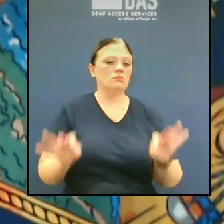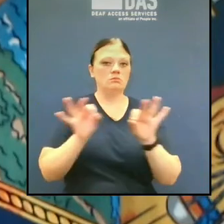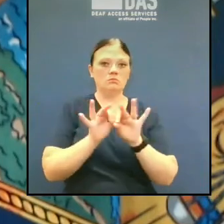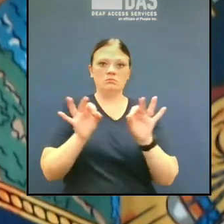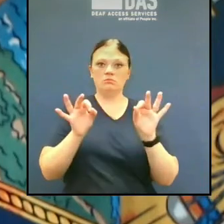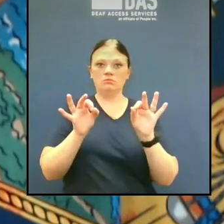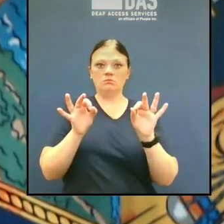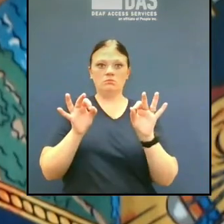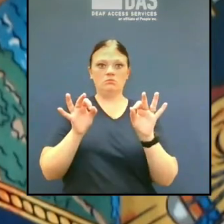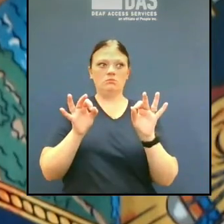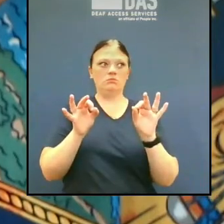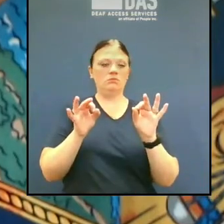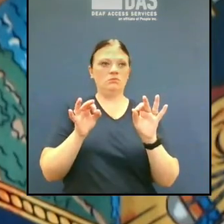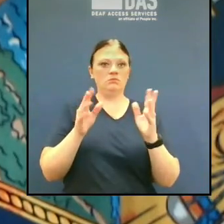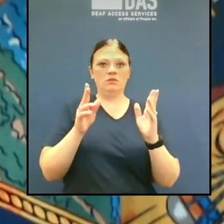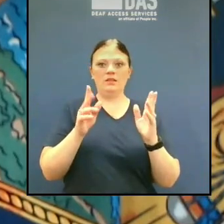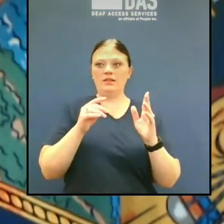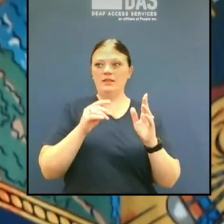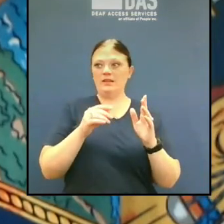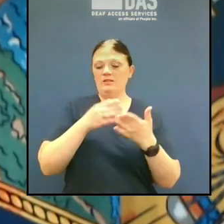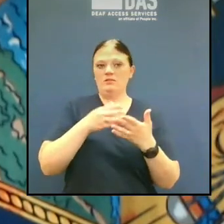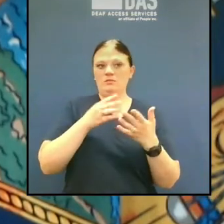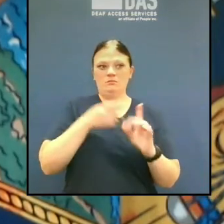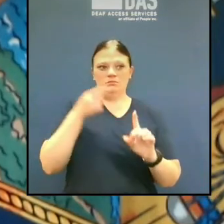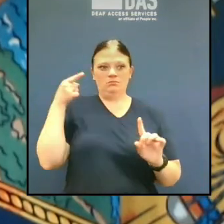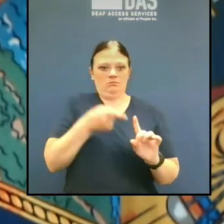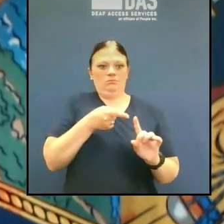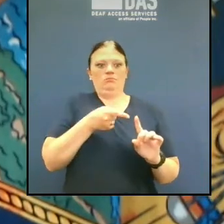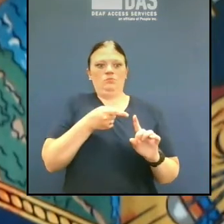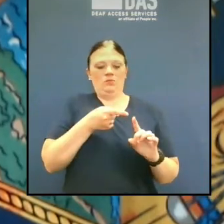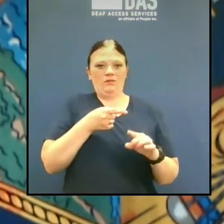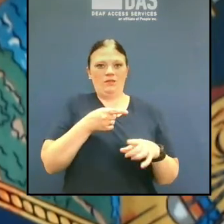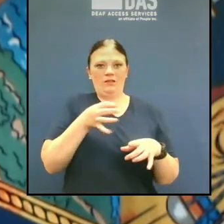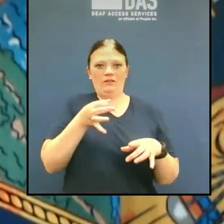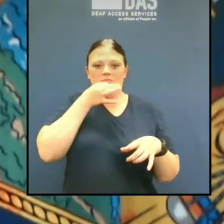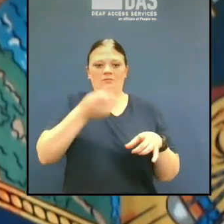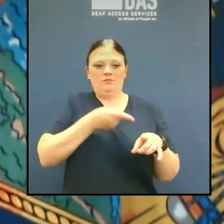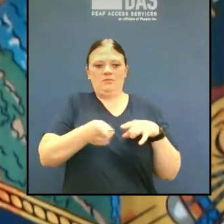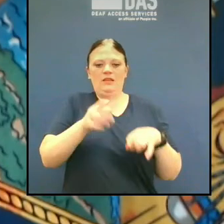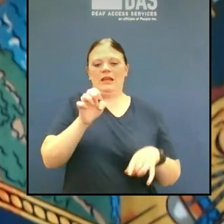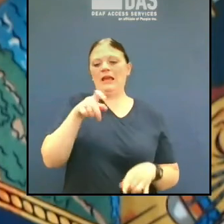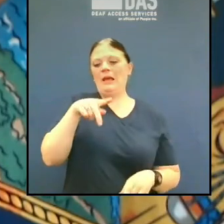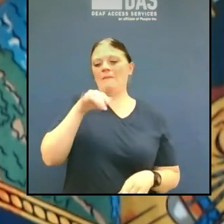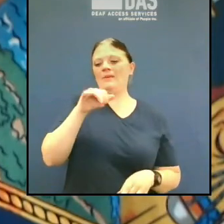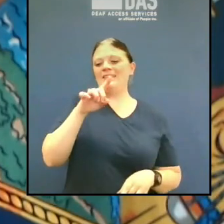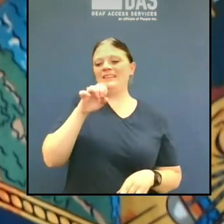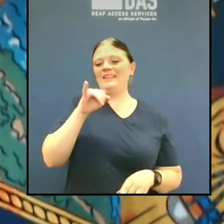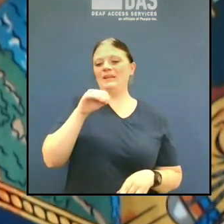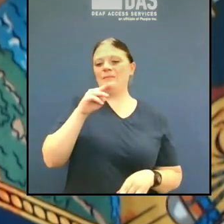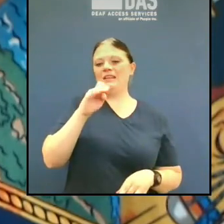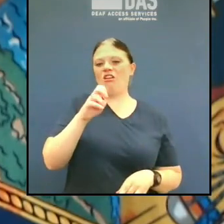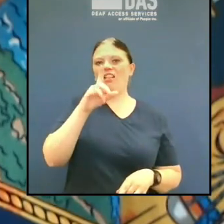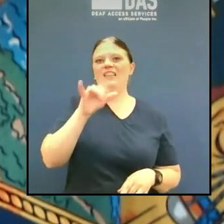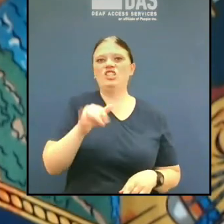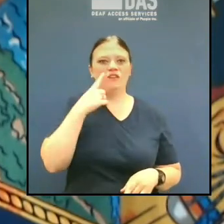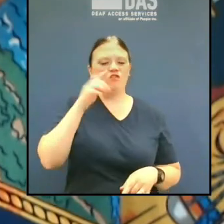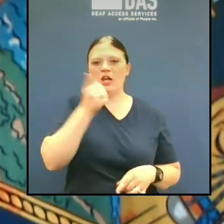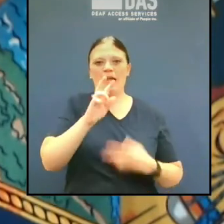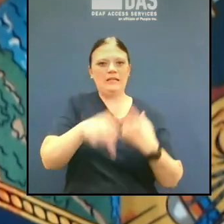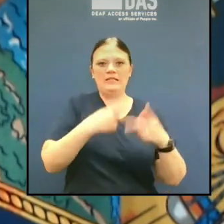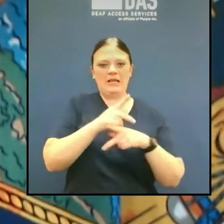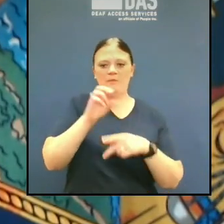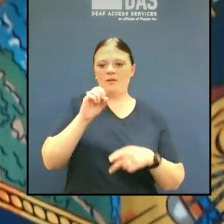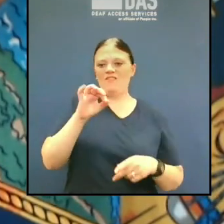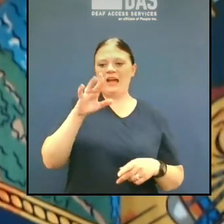and butter work of epidemiology, and this is what we do for any type of disease outbreak. And so this is what